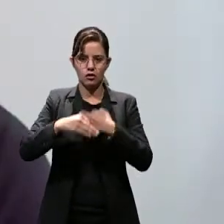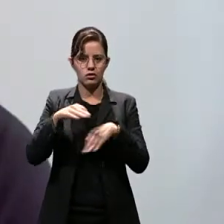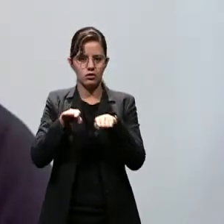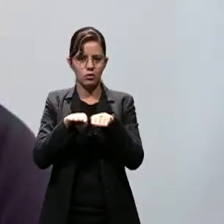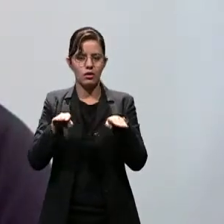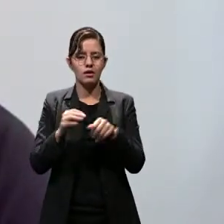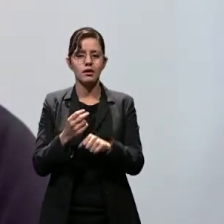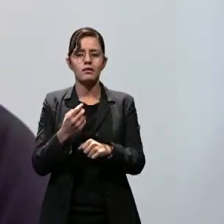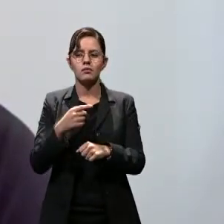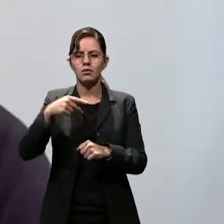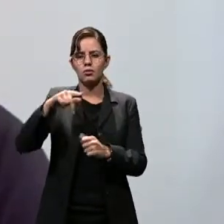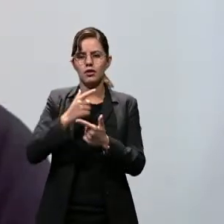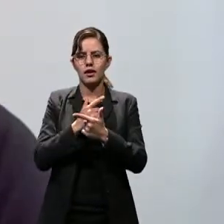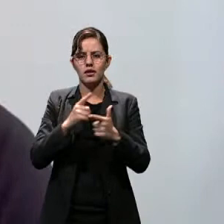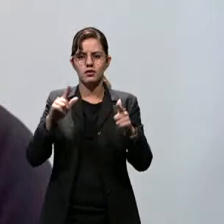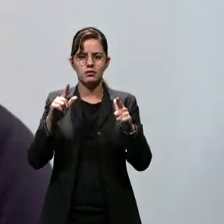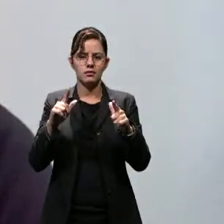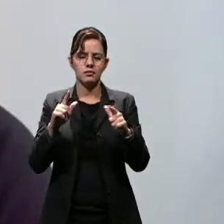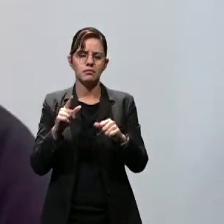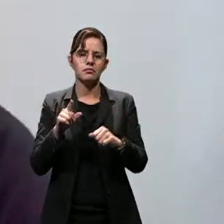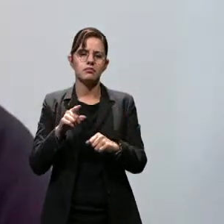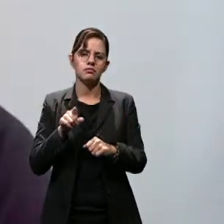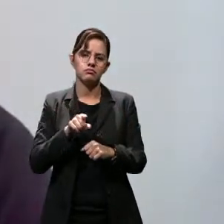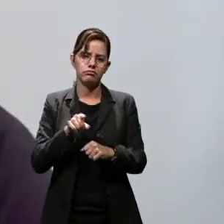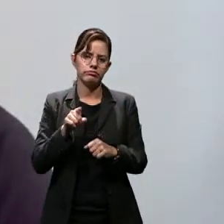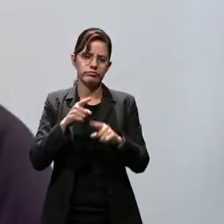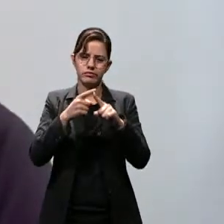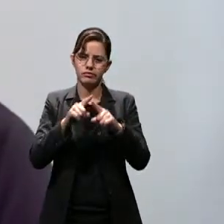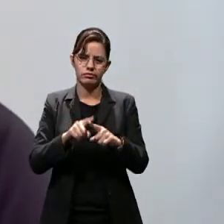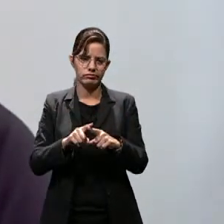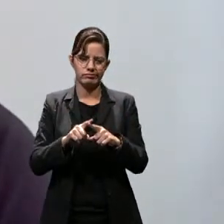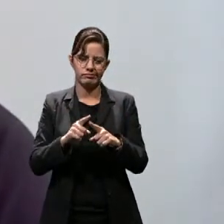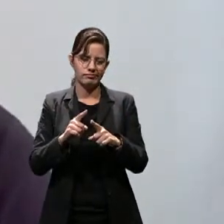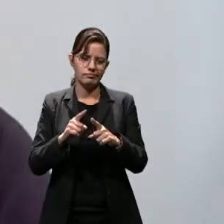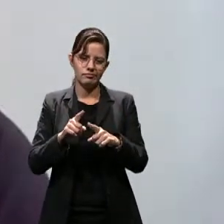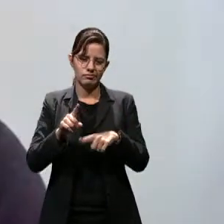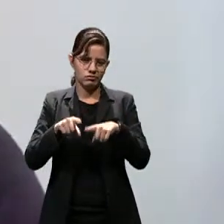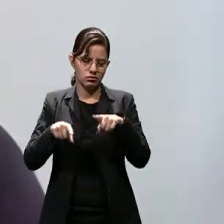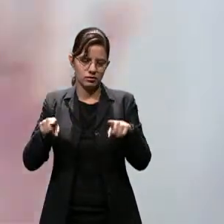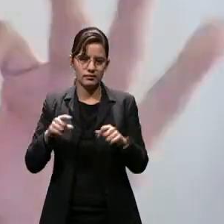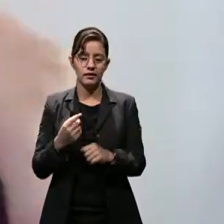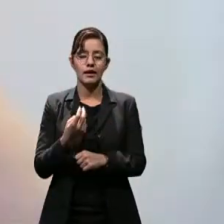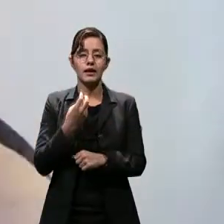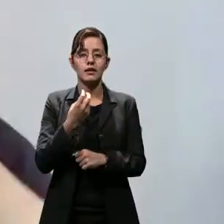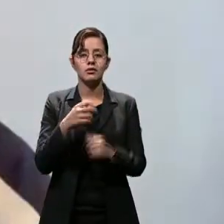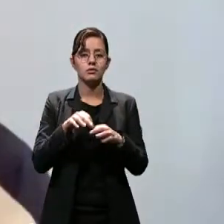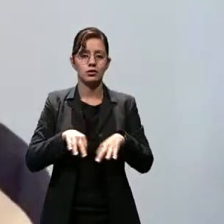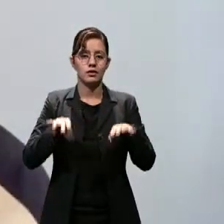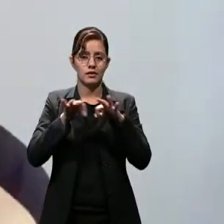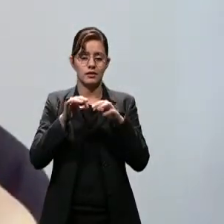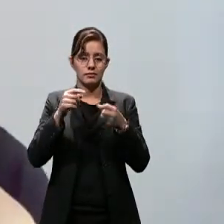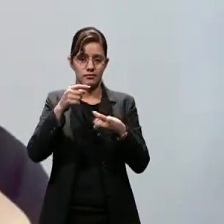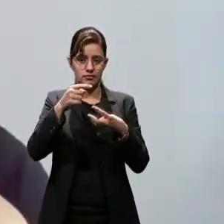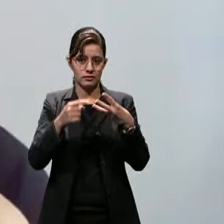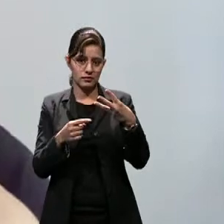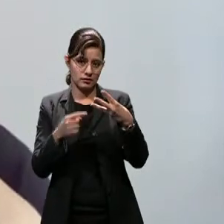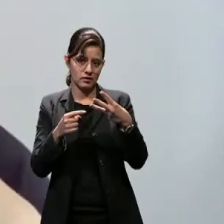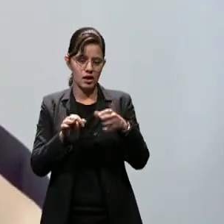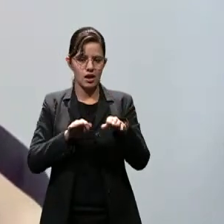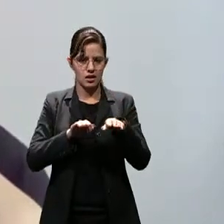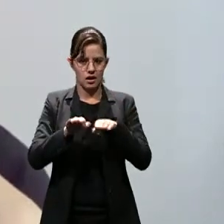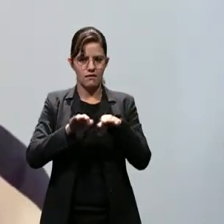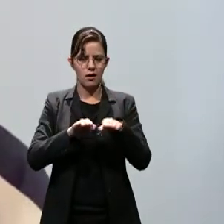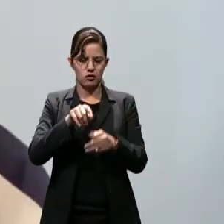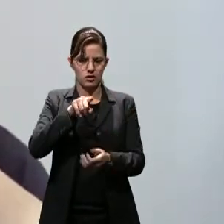of rights, of our full rights for women in all their diversity. That's why I want to share